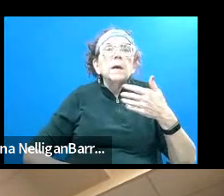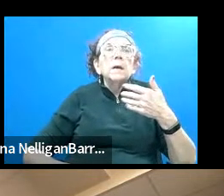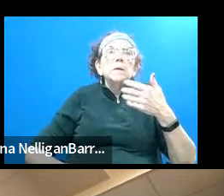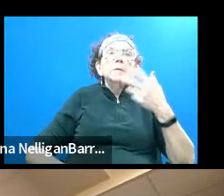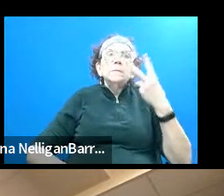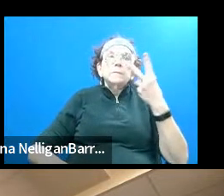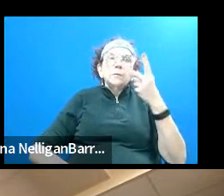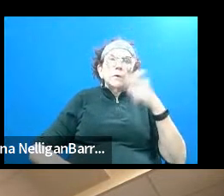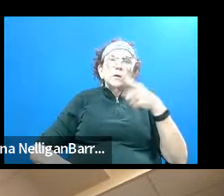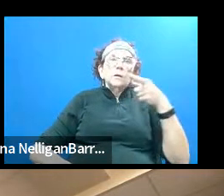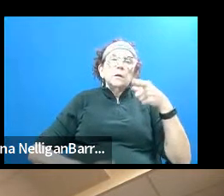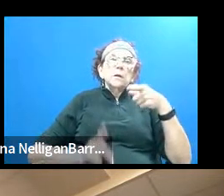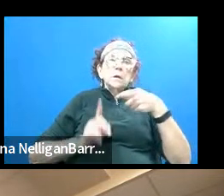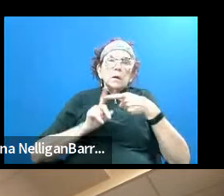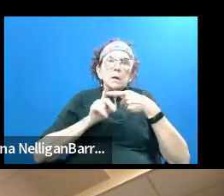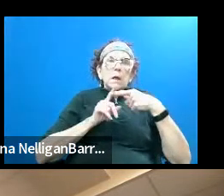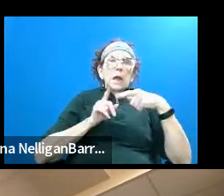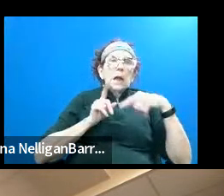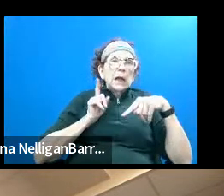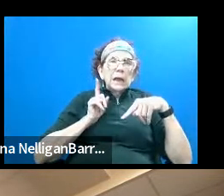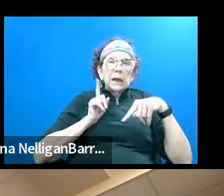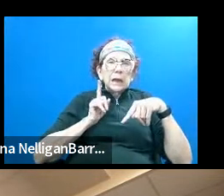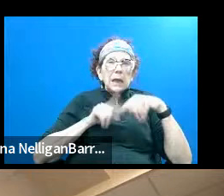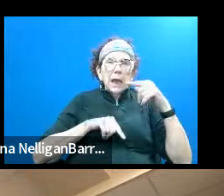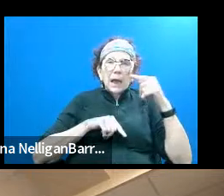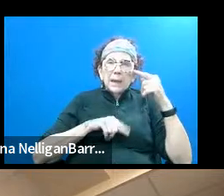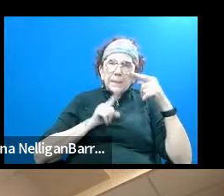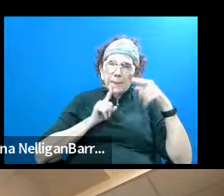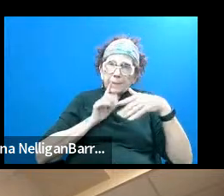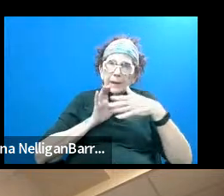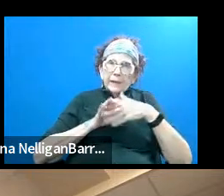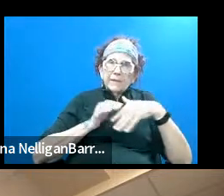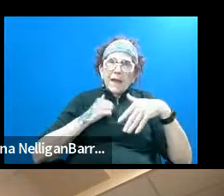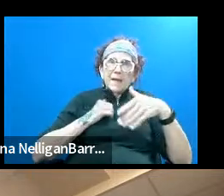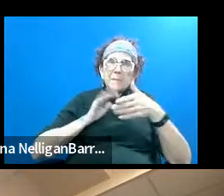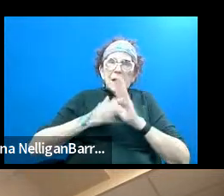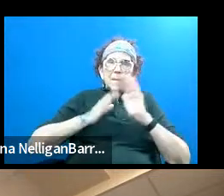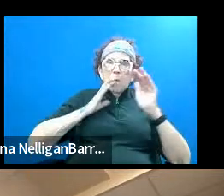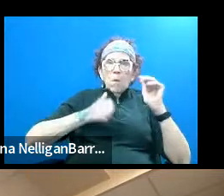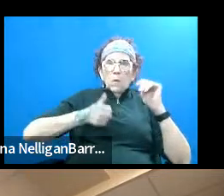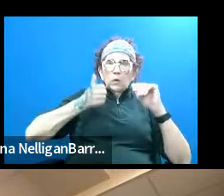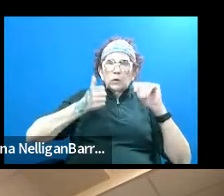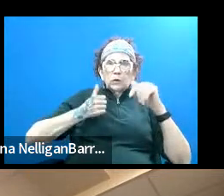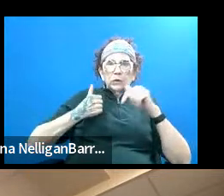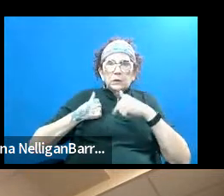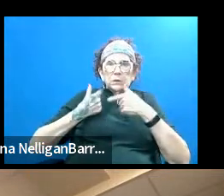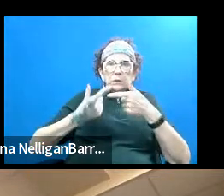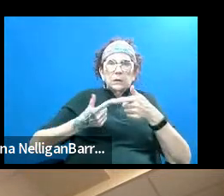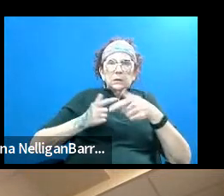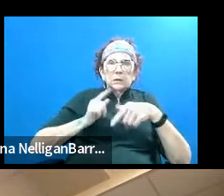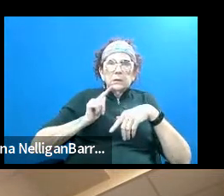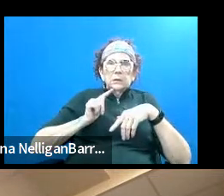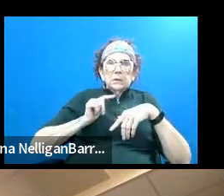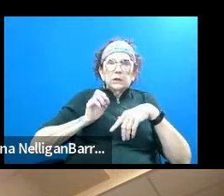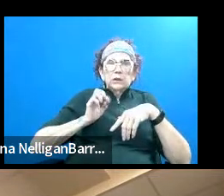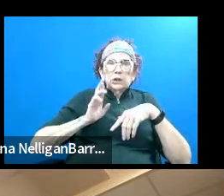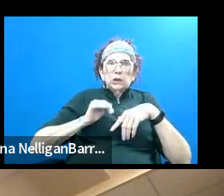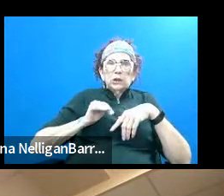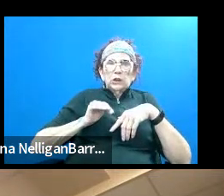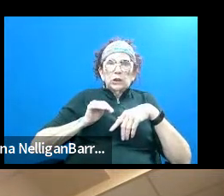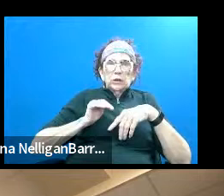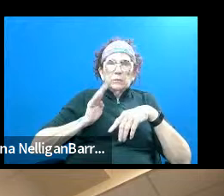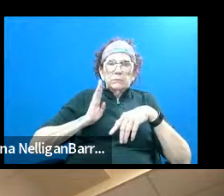the older, longer termed members of council over here, but I remember when Jim Clore first came to us and we